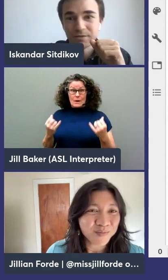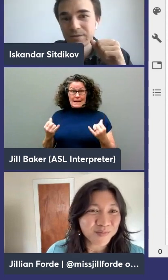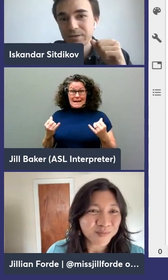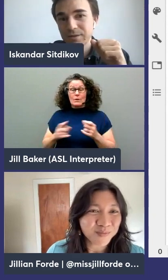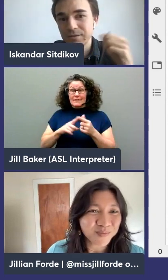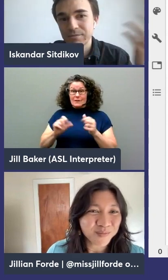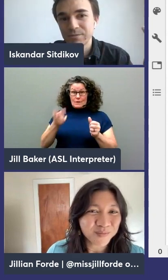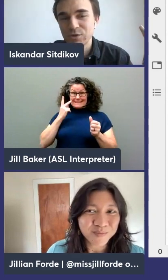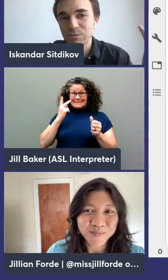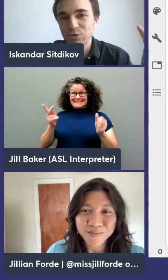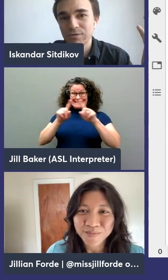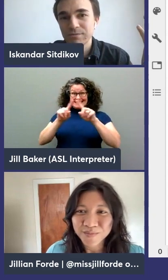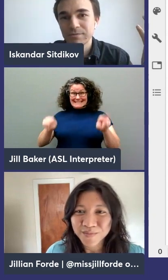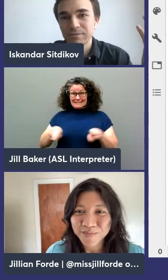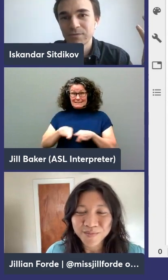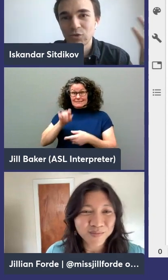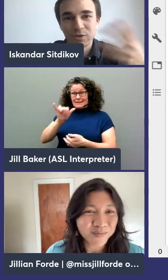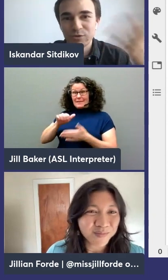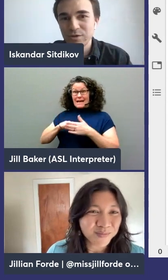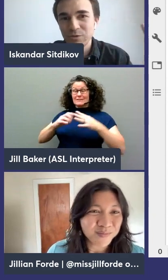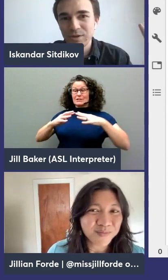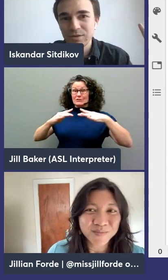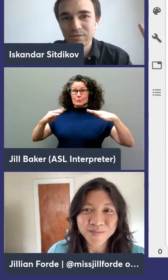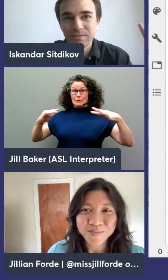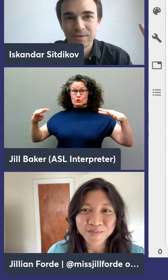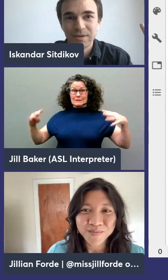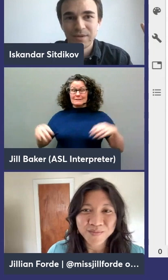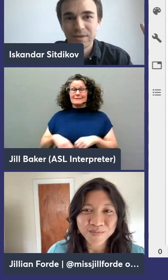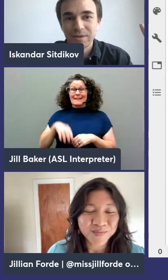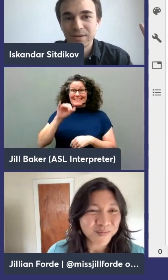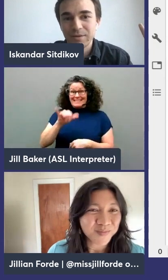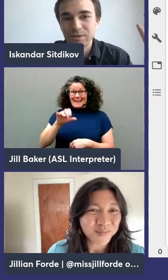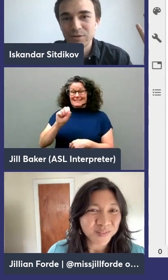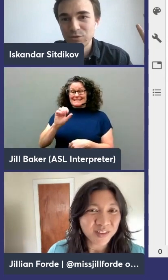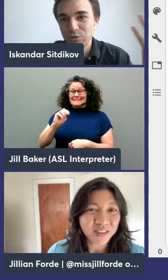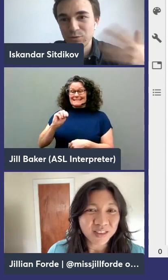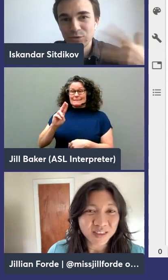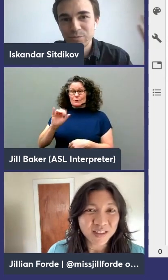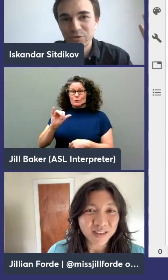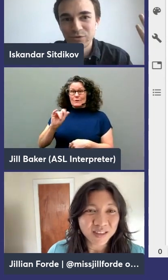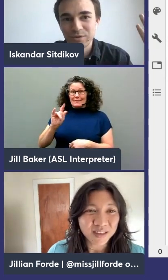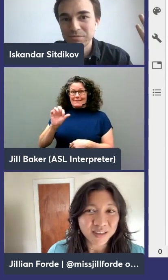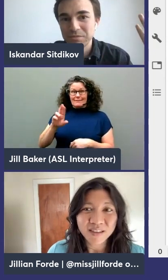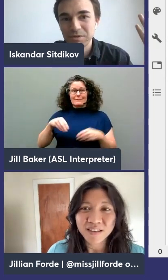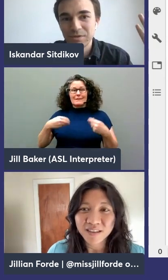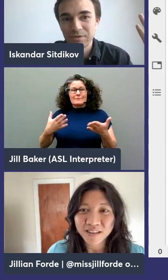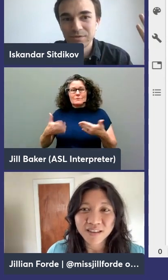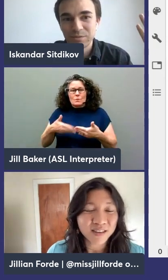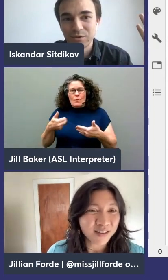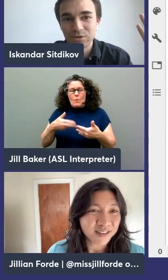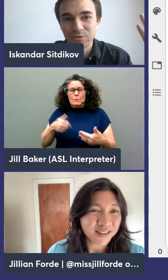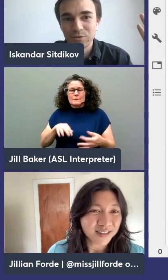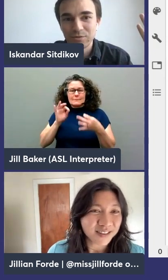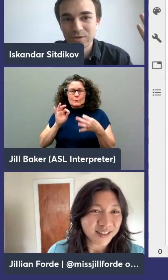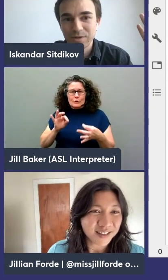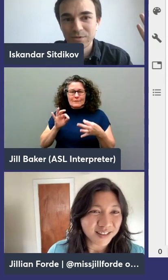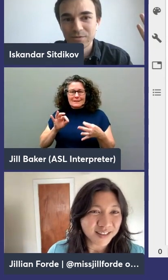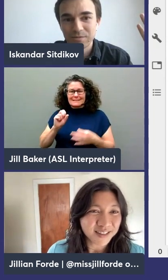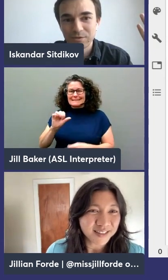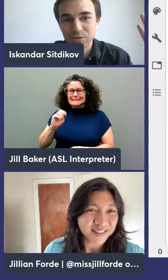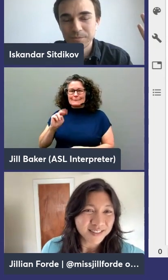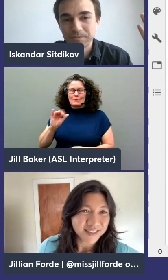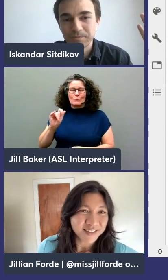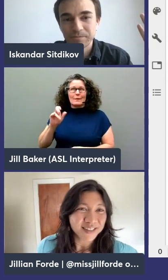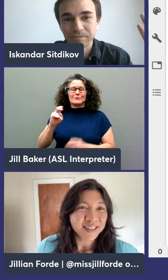see the distribution. So because it's simulator, it gives you almost perfect simulation all of the